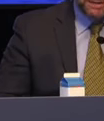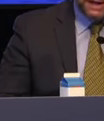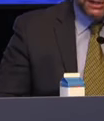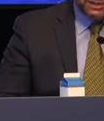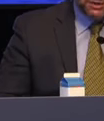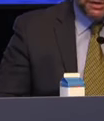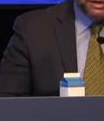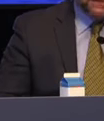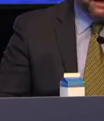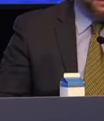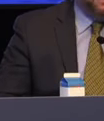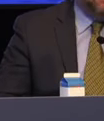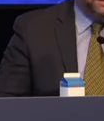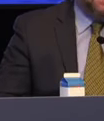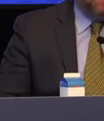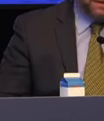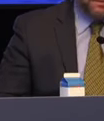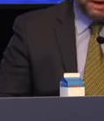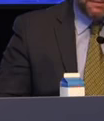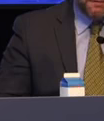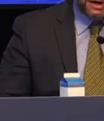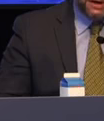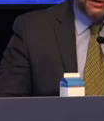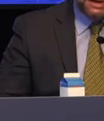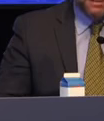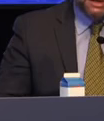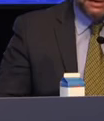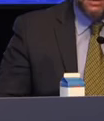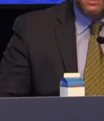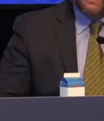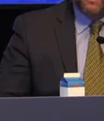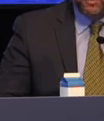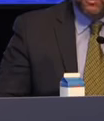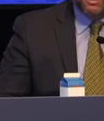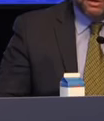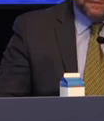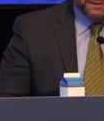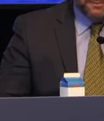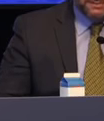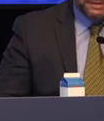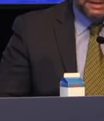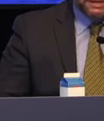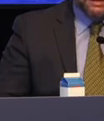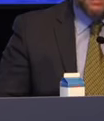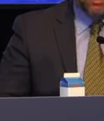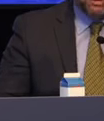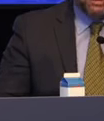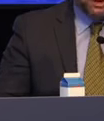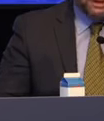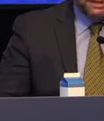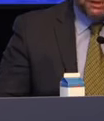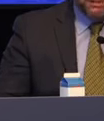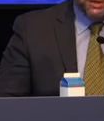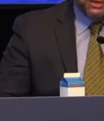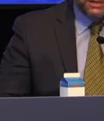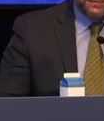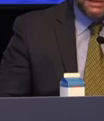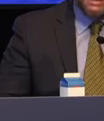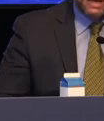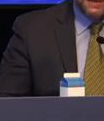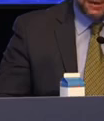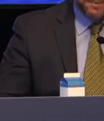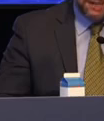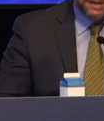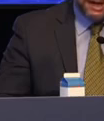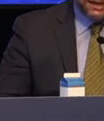hit the milestone of getting our improper payment rate under 10% for 4 quarters in a row. This important U.S. DOL metric is